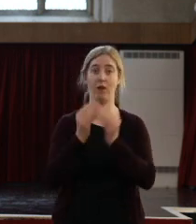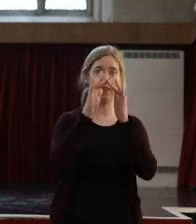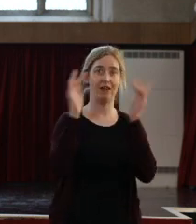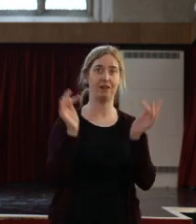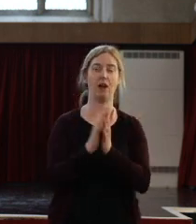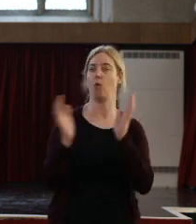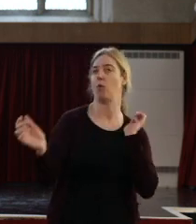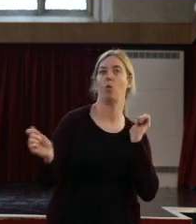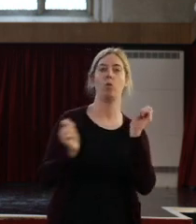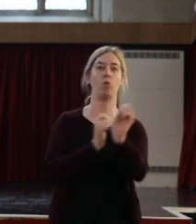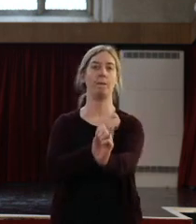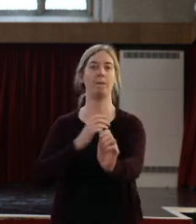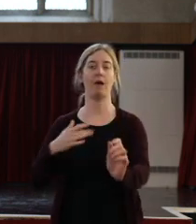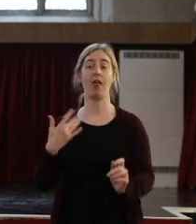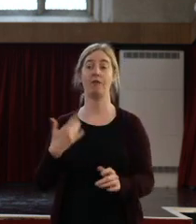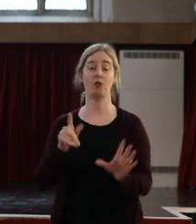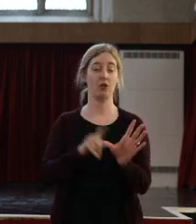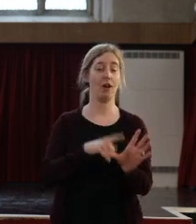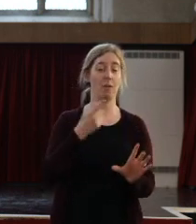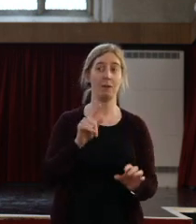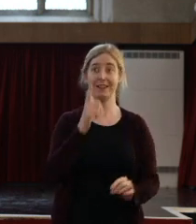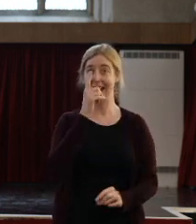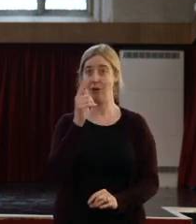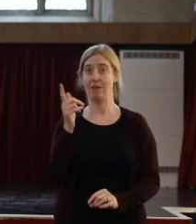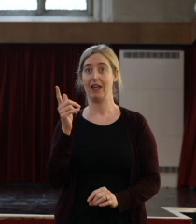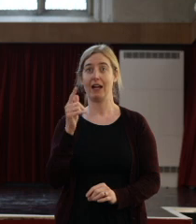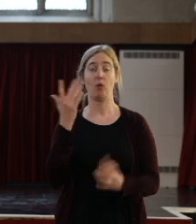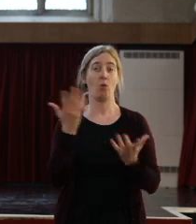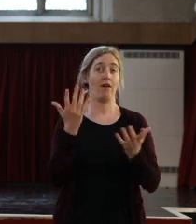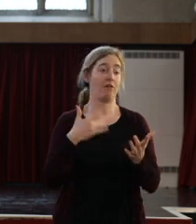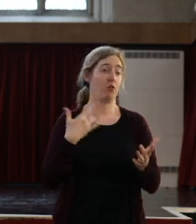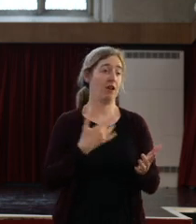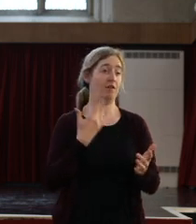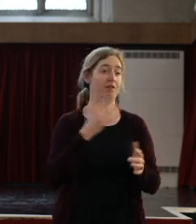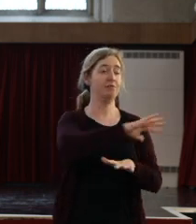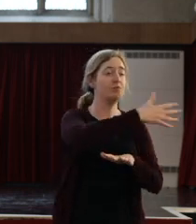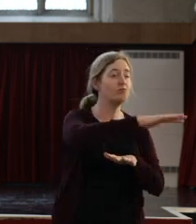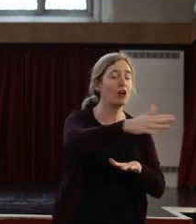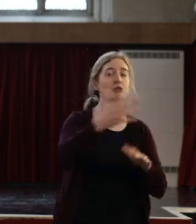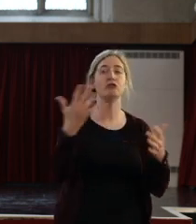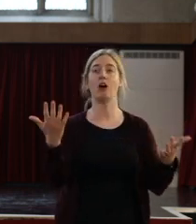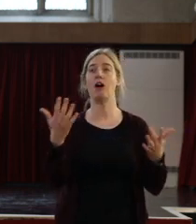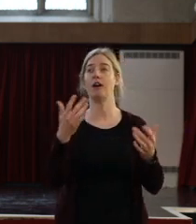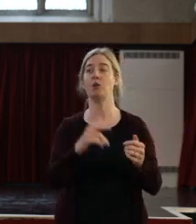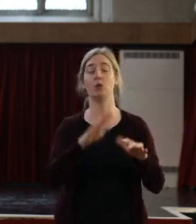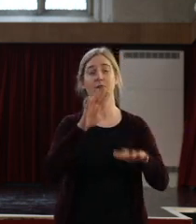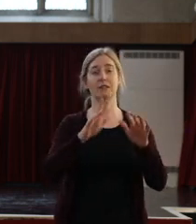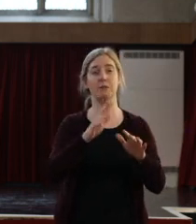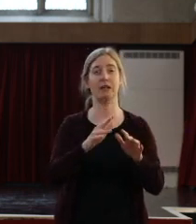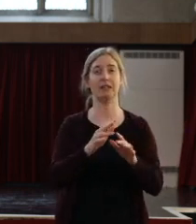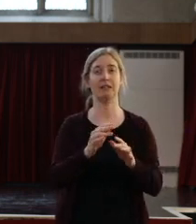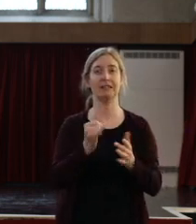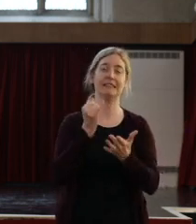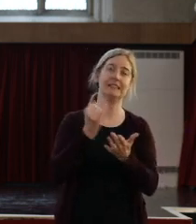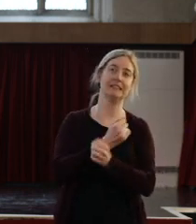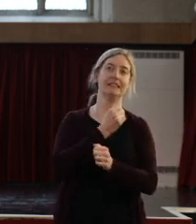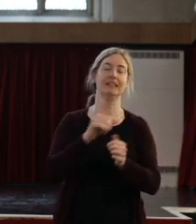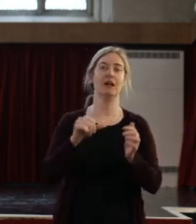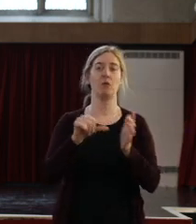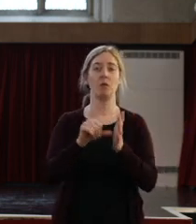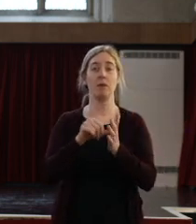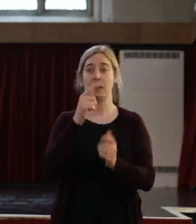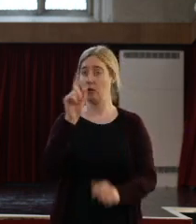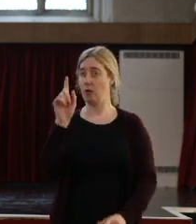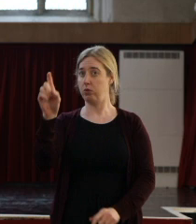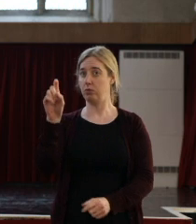experience. And I'm sure for young people now, if they're out in the sticks or they're not in lives similar to mine, but they feel detached from the arts, the fact that you can just press a